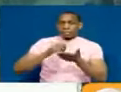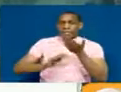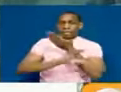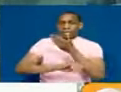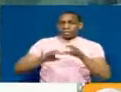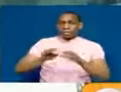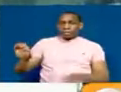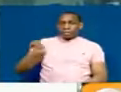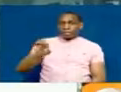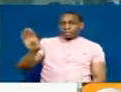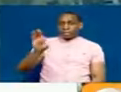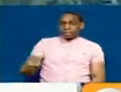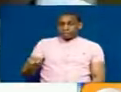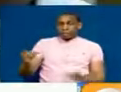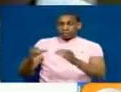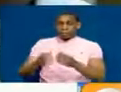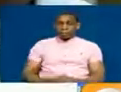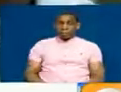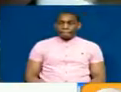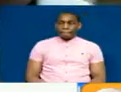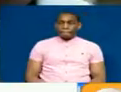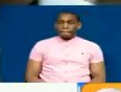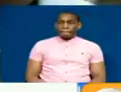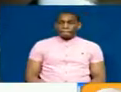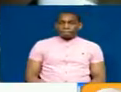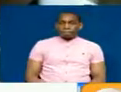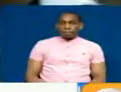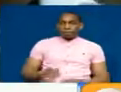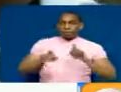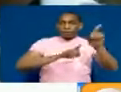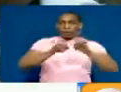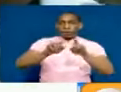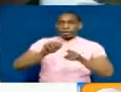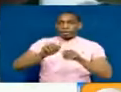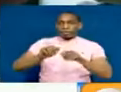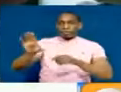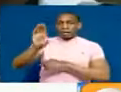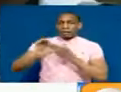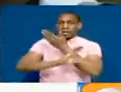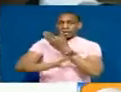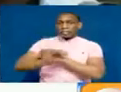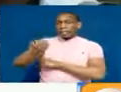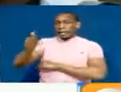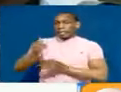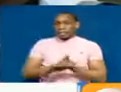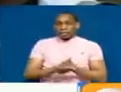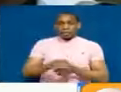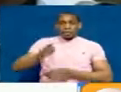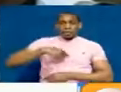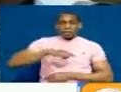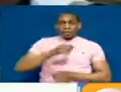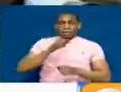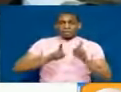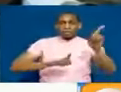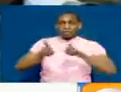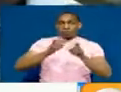members of the East African community. We've been doing tours to other African countries, and as tour operators,